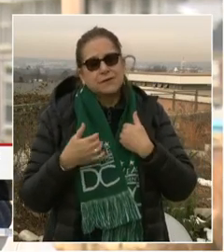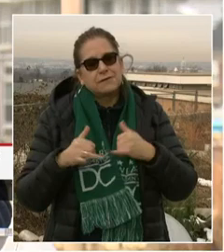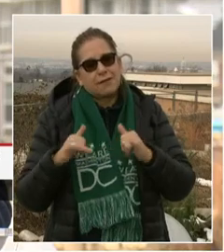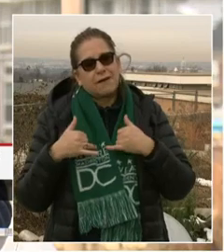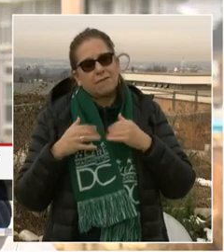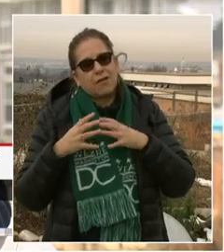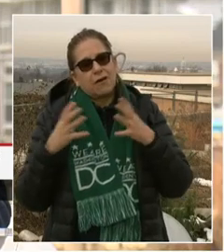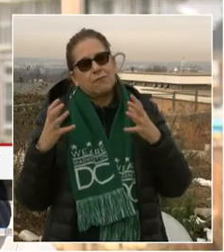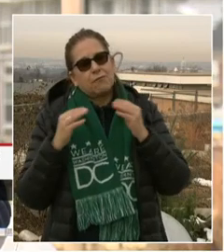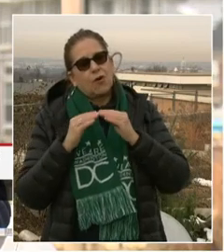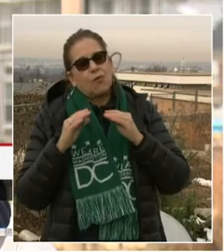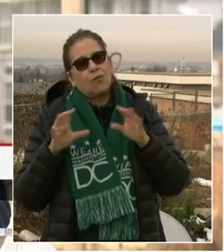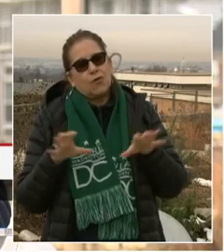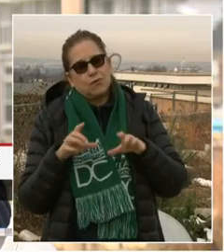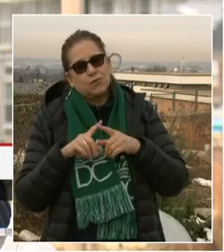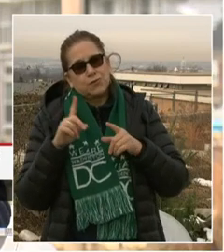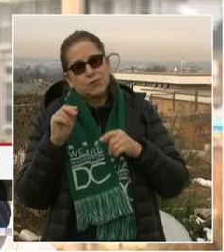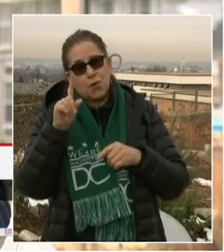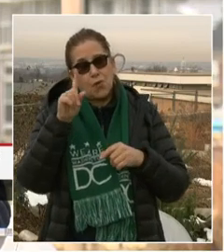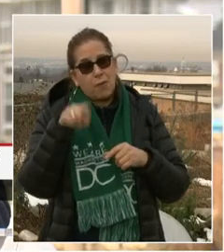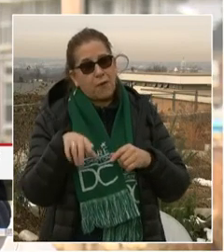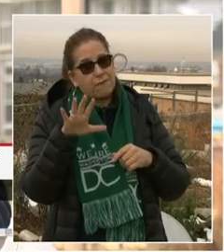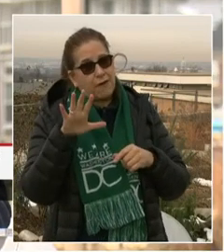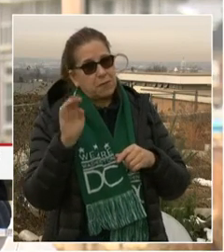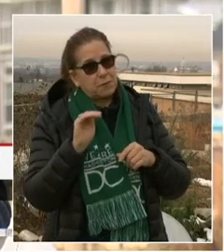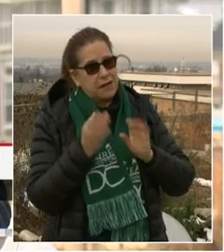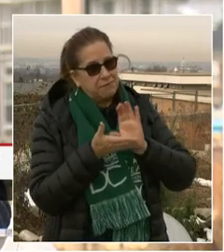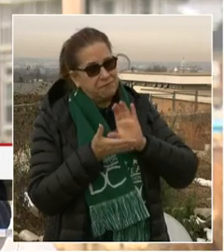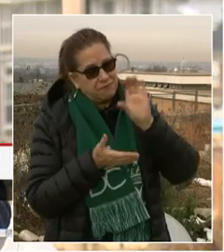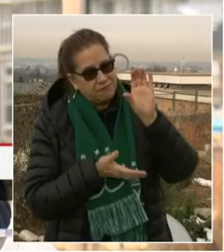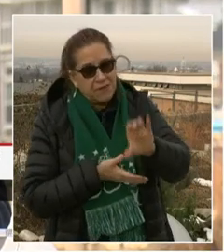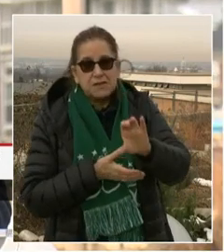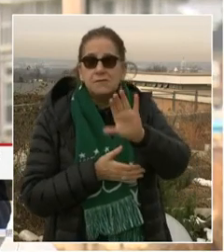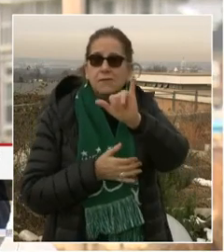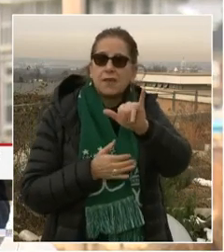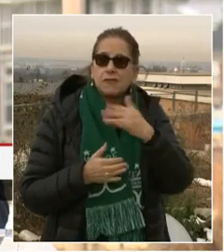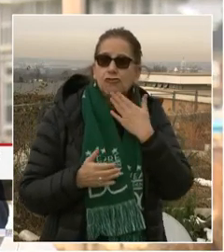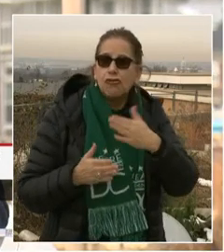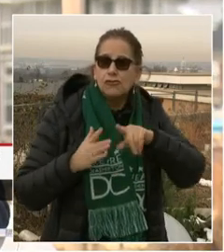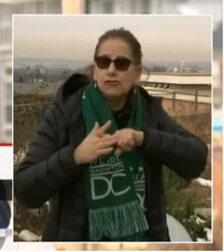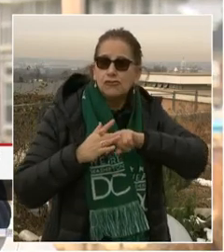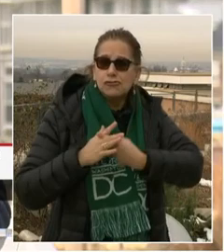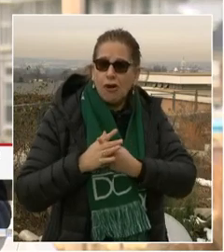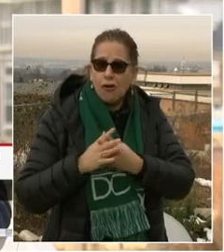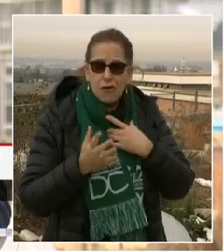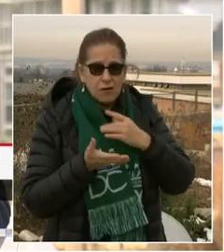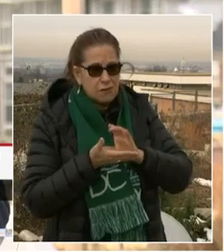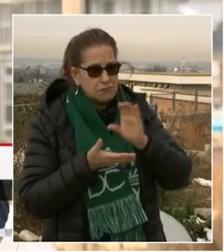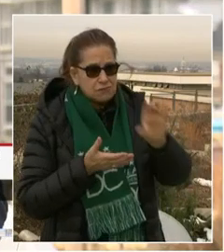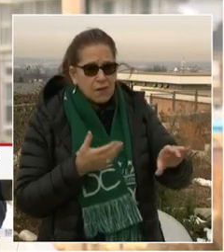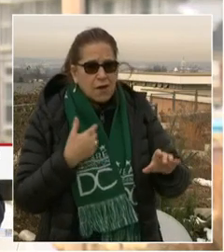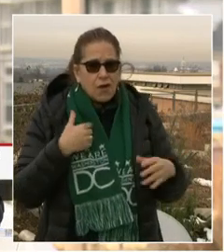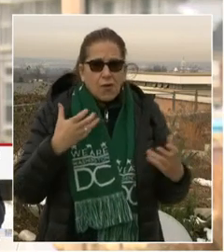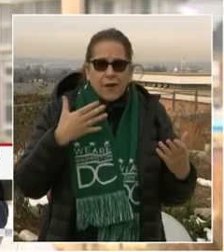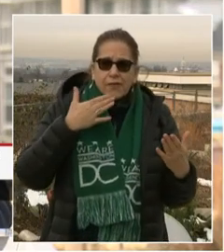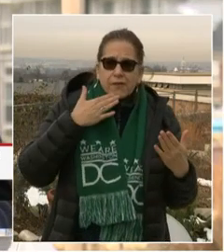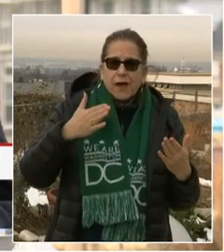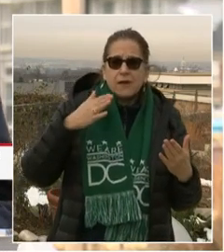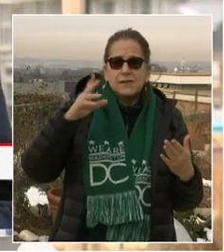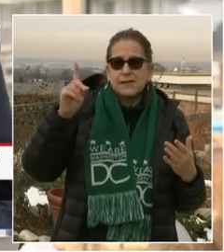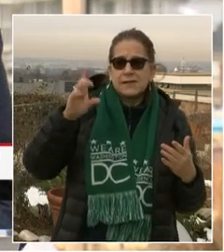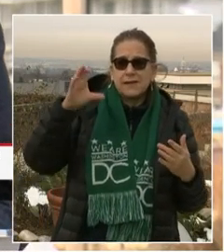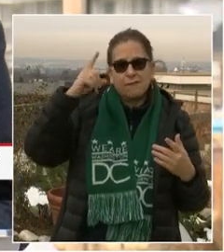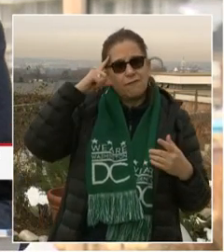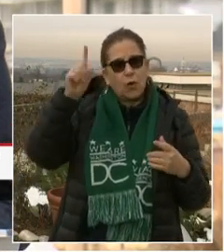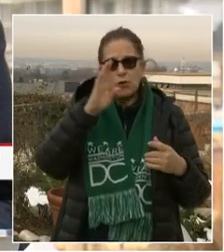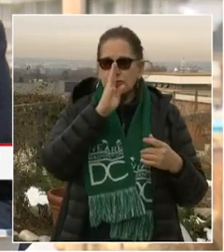proud to be here to celebrate the launch of the Strong Futures DC Direct Assistance Program, because we know pilots around the country have shown